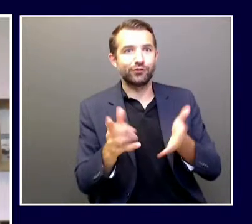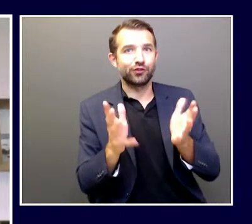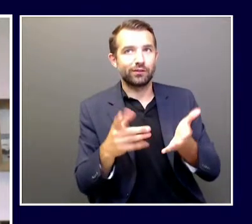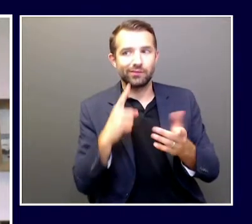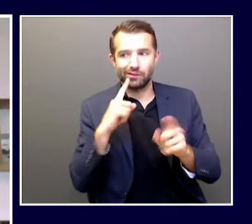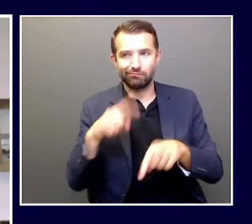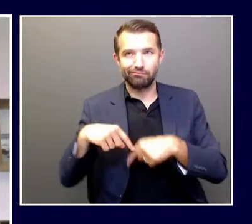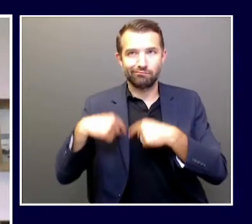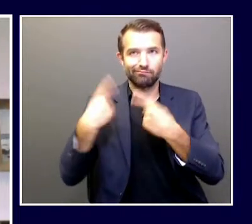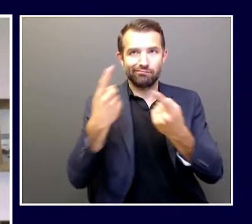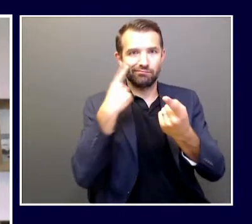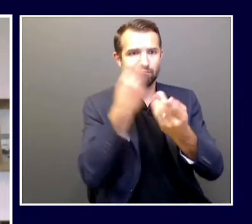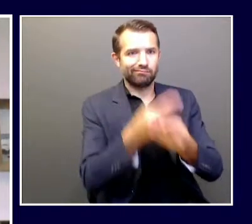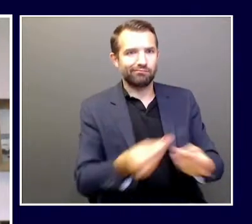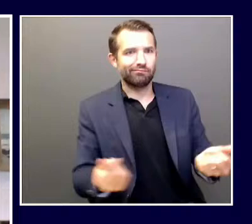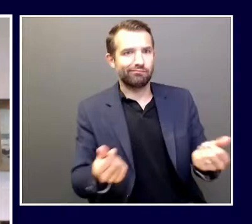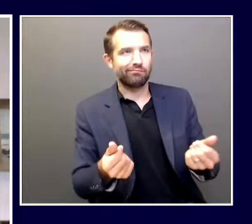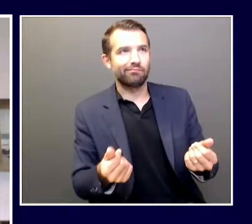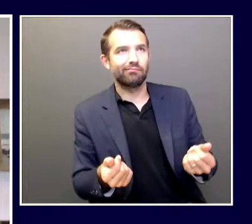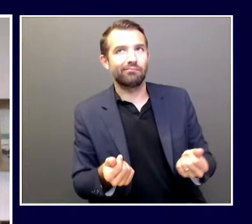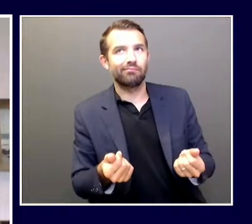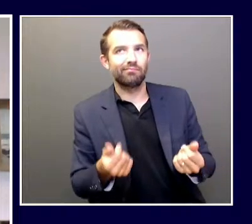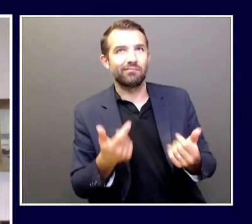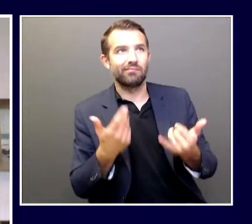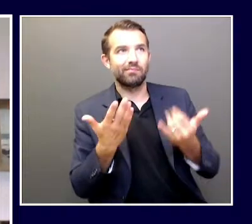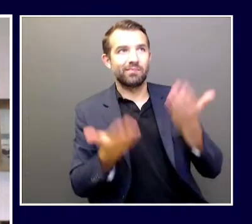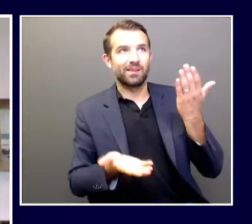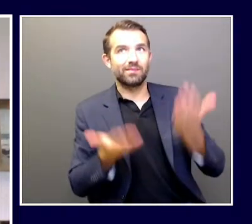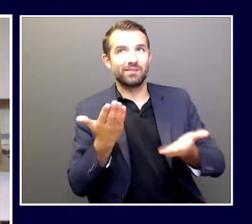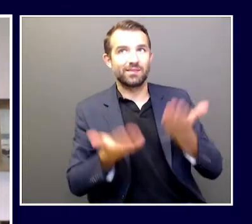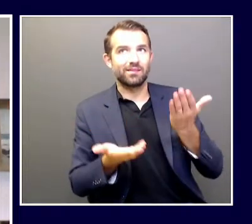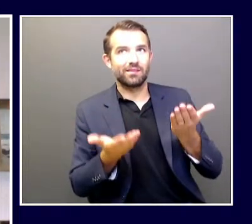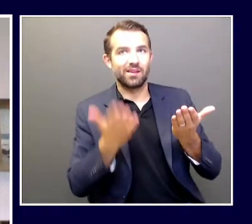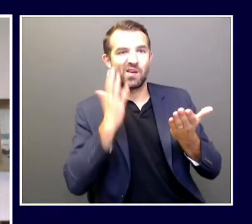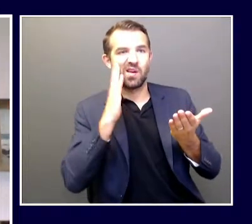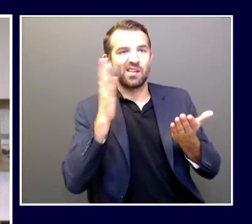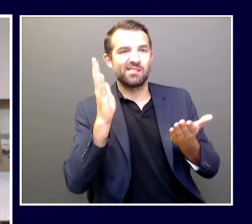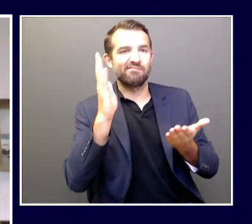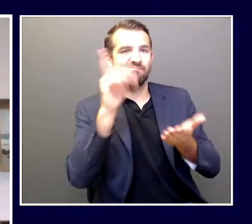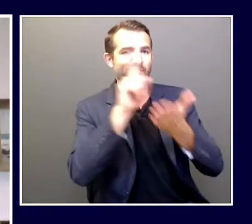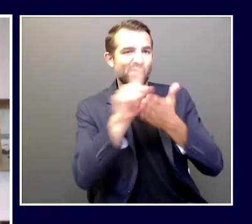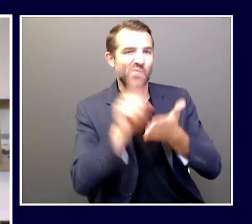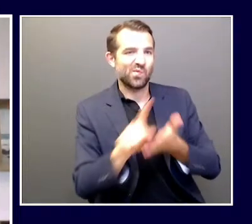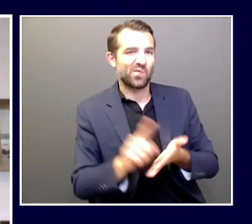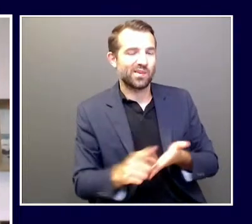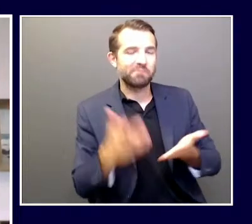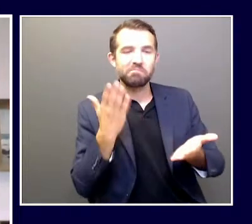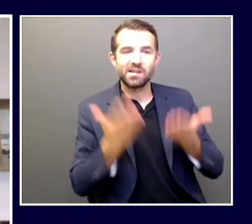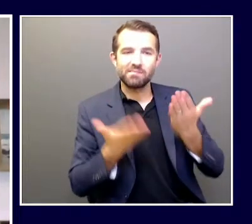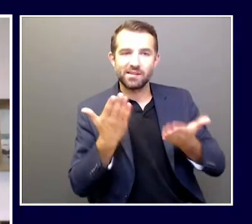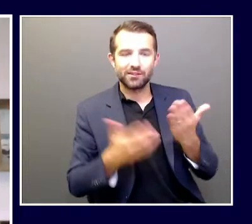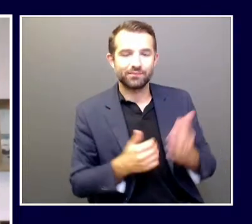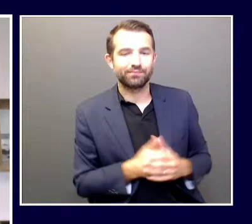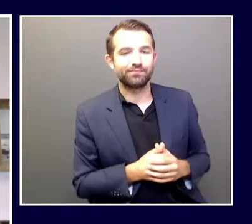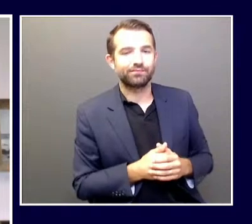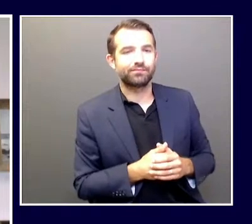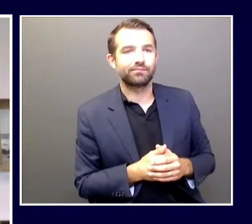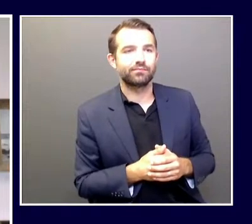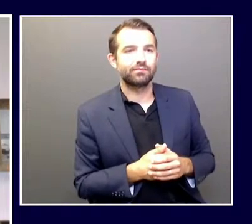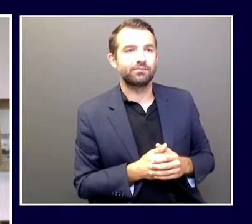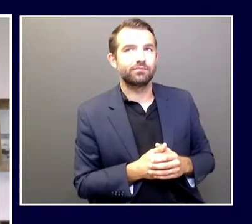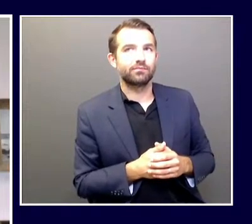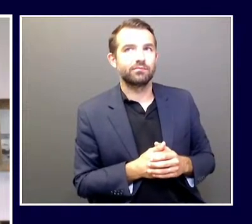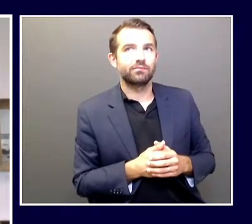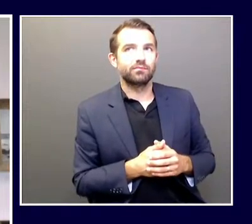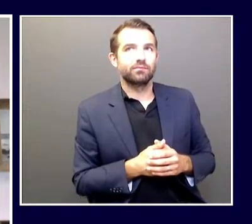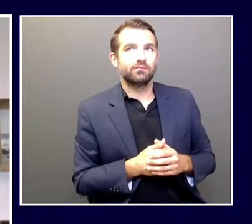be. So I guess I first wanted to circle back to this question about the testing for the Delta variant. Can you tell me